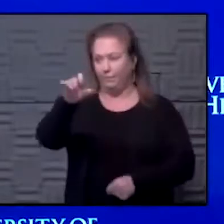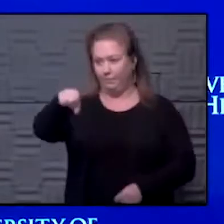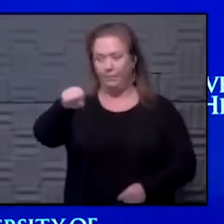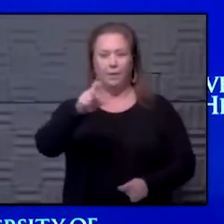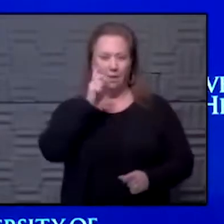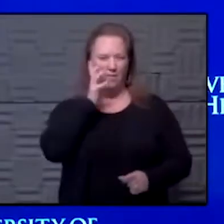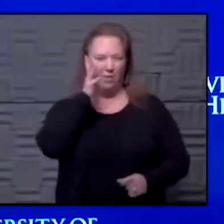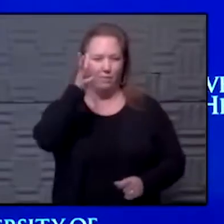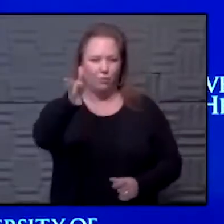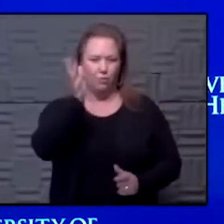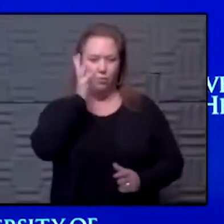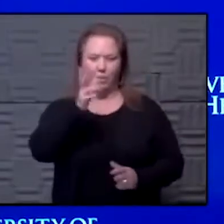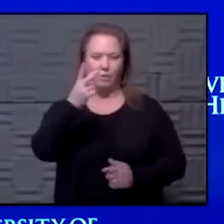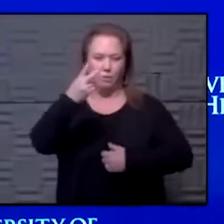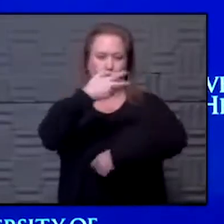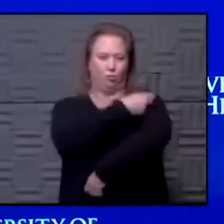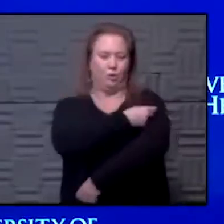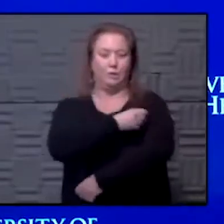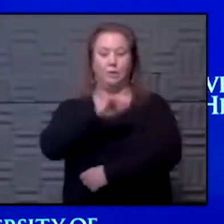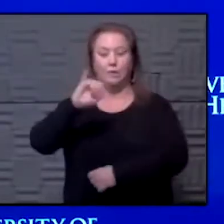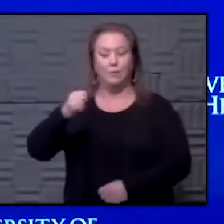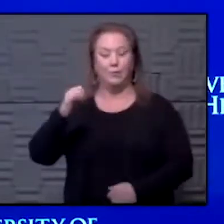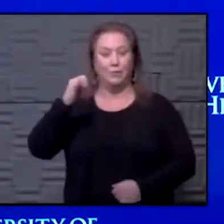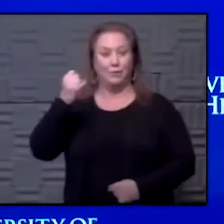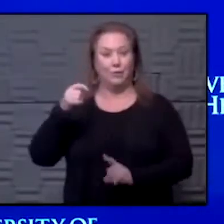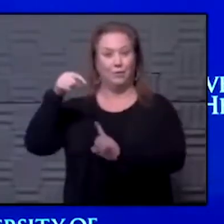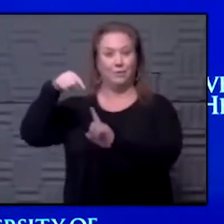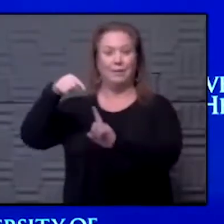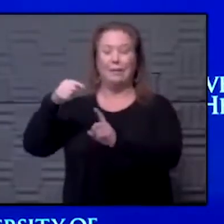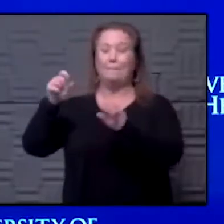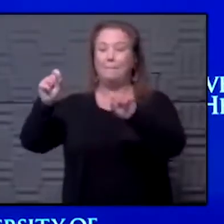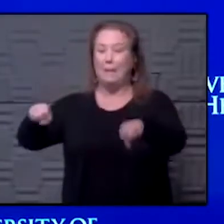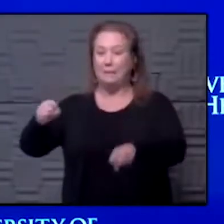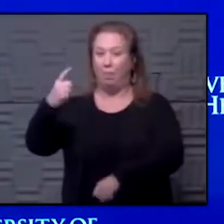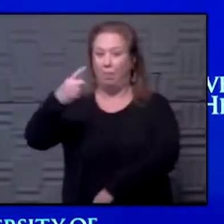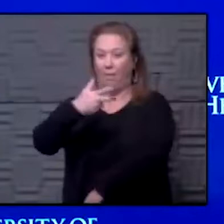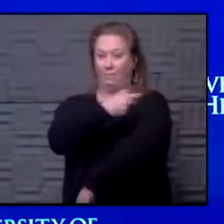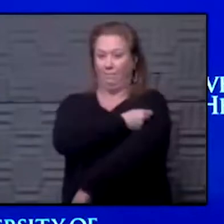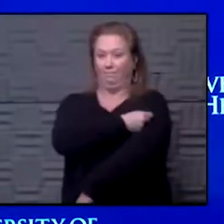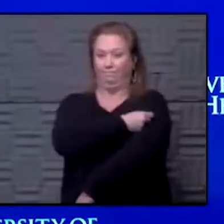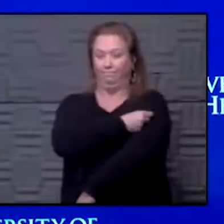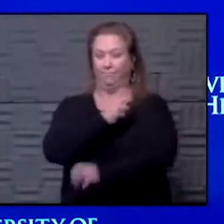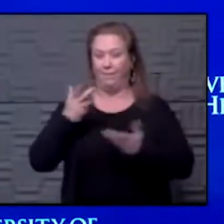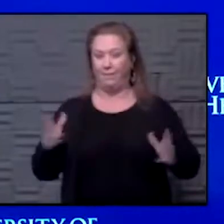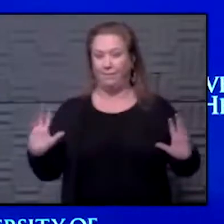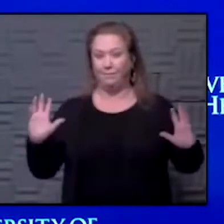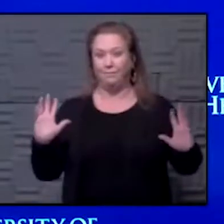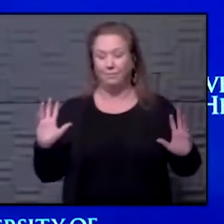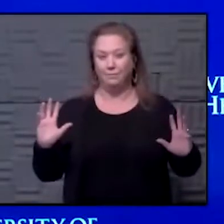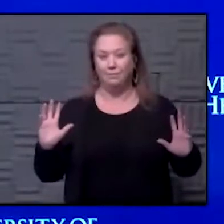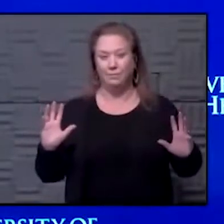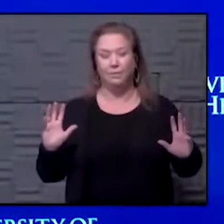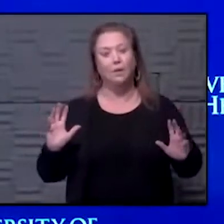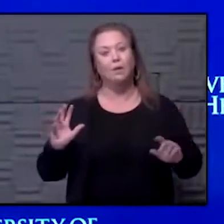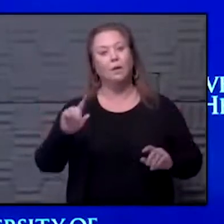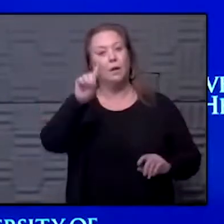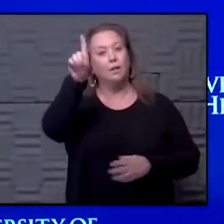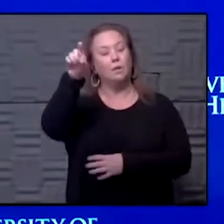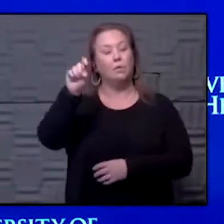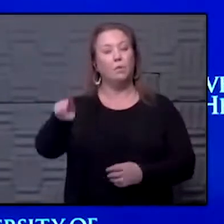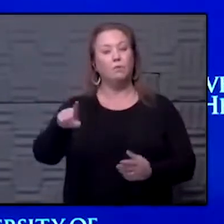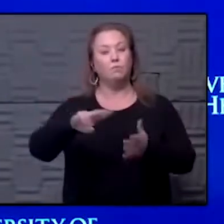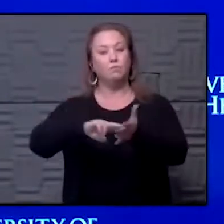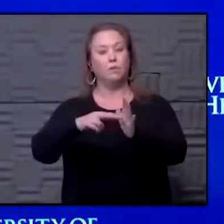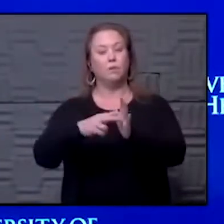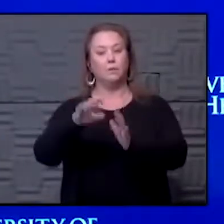the foreseeable future. Yeah. Again, now Johnson & Johnson may be a single-dose regimen, and the question would then be,